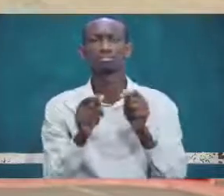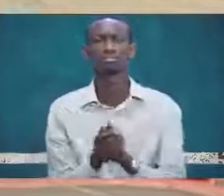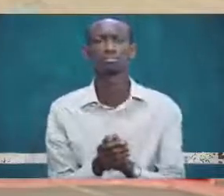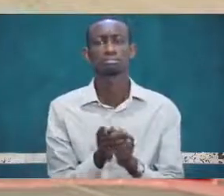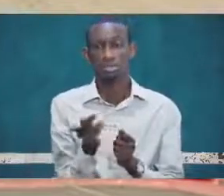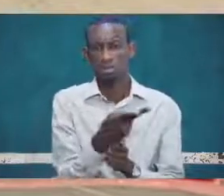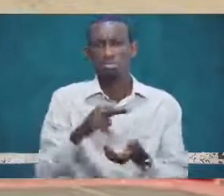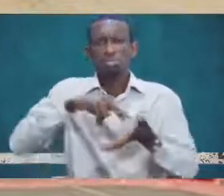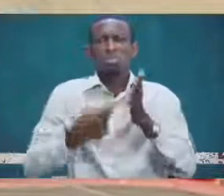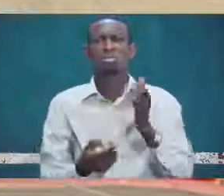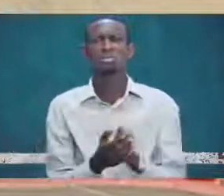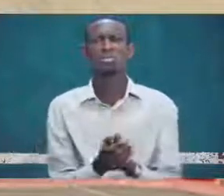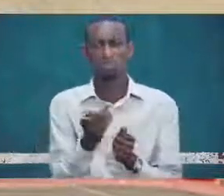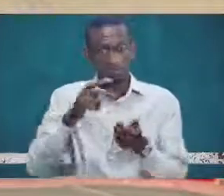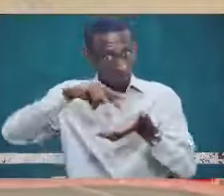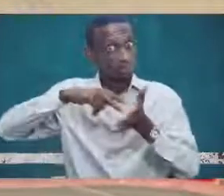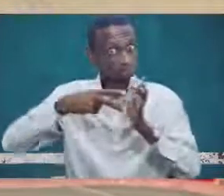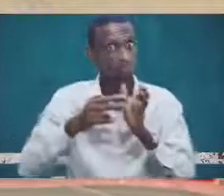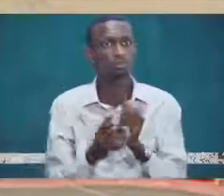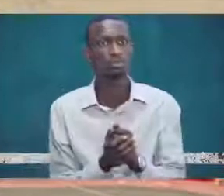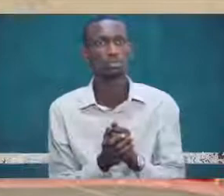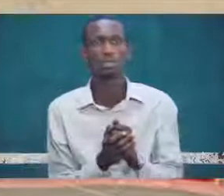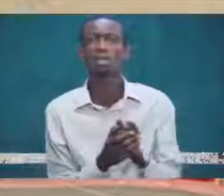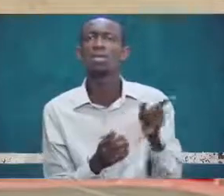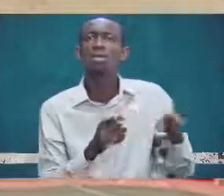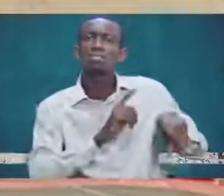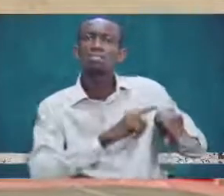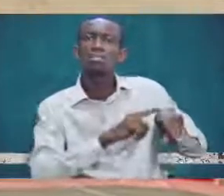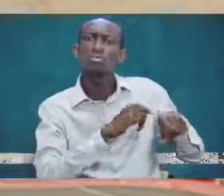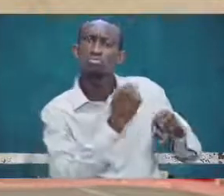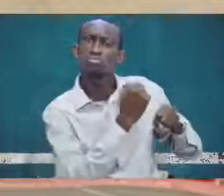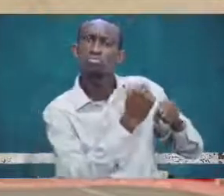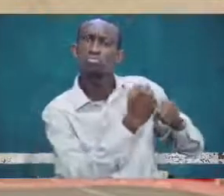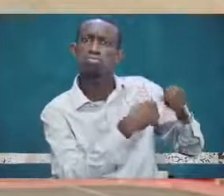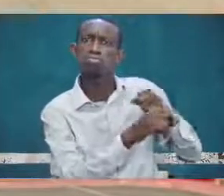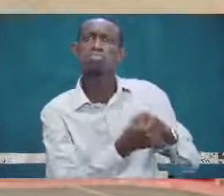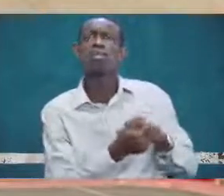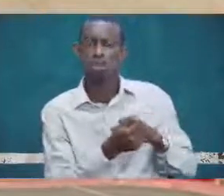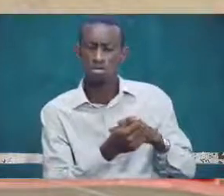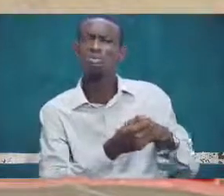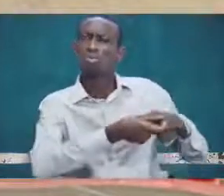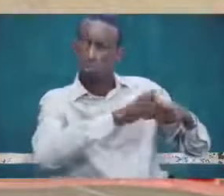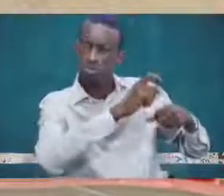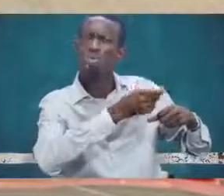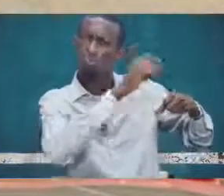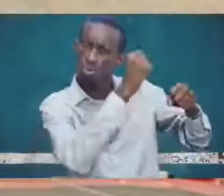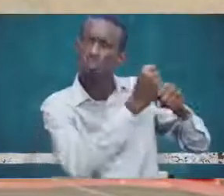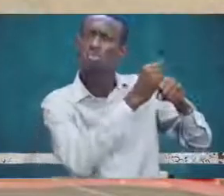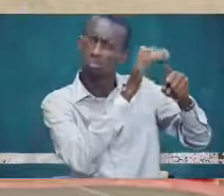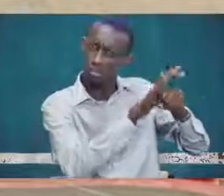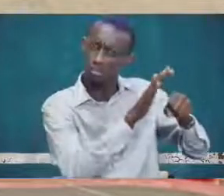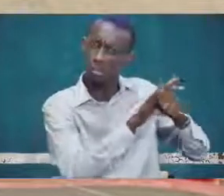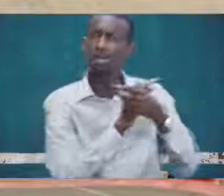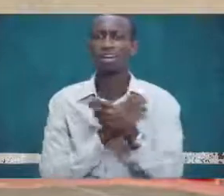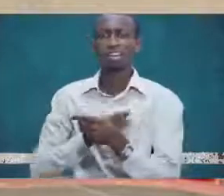It means work more hours, you get more pay. If you work many